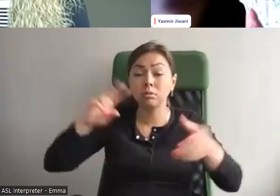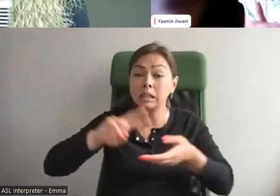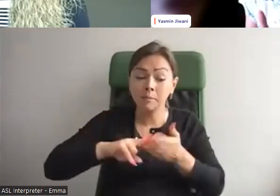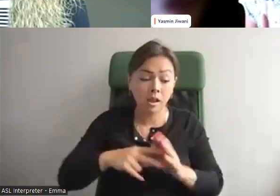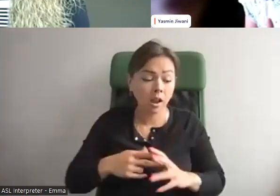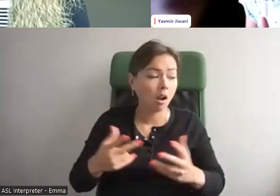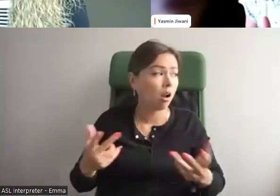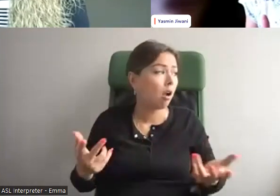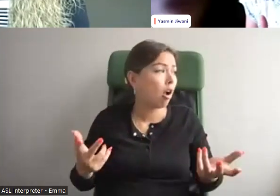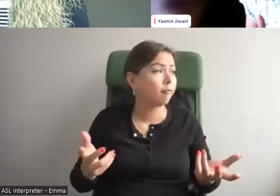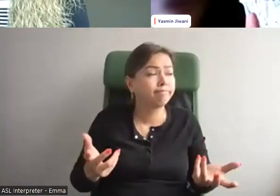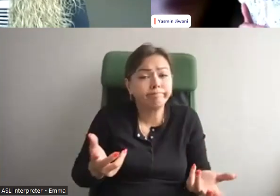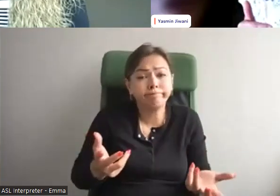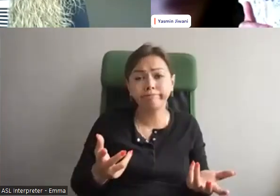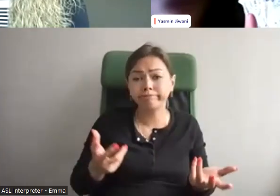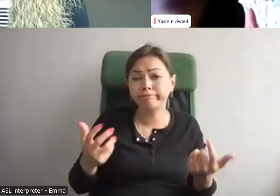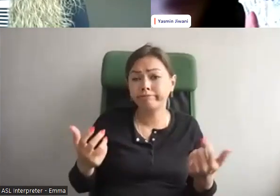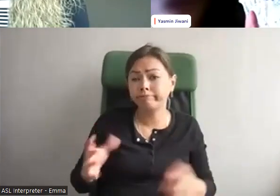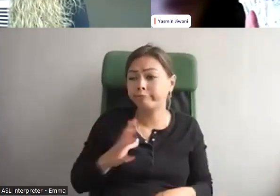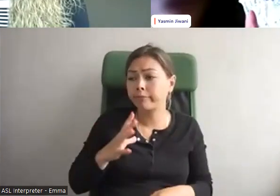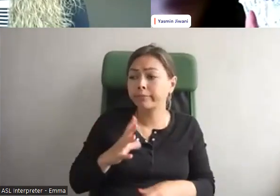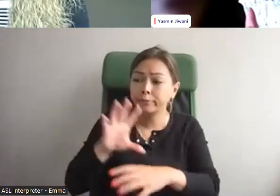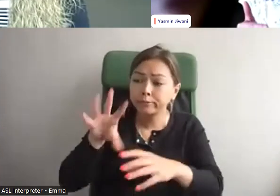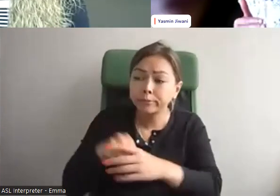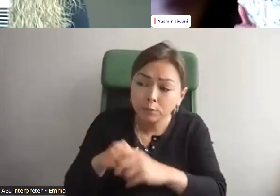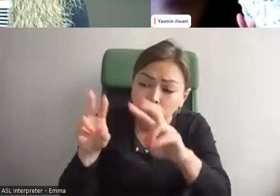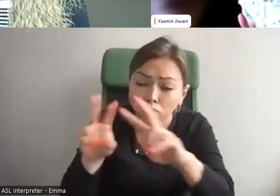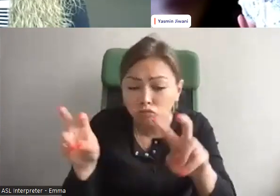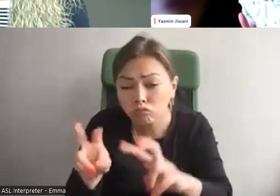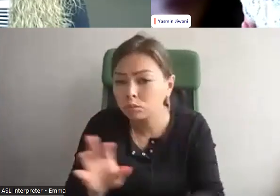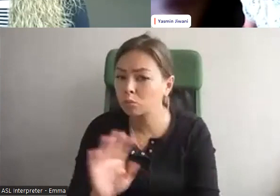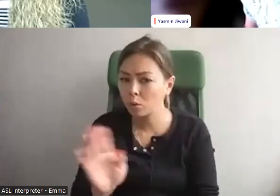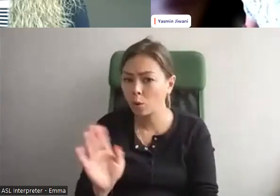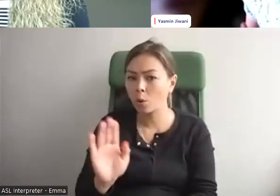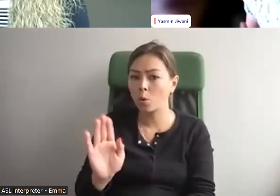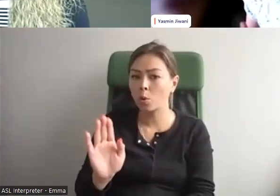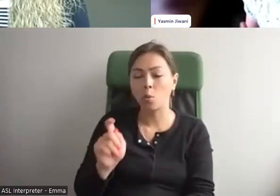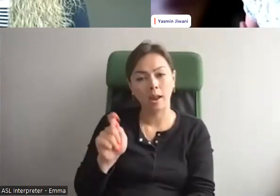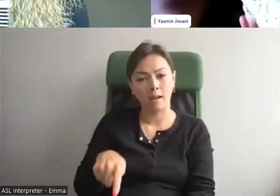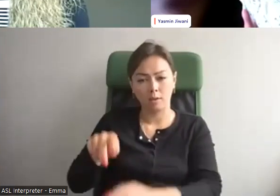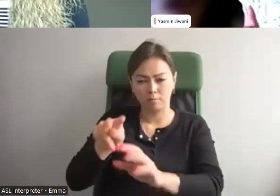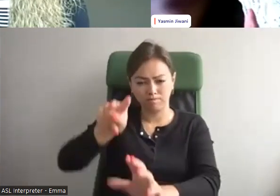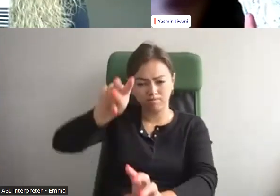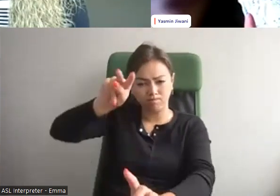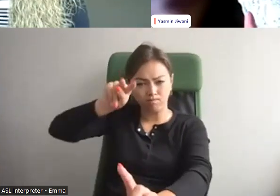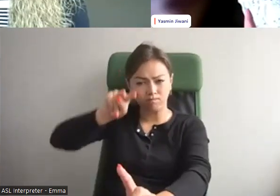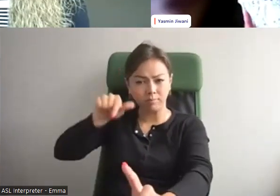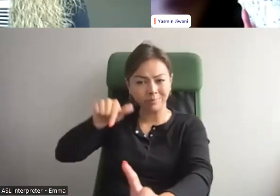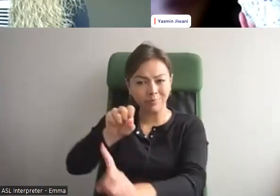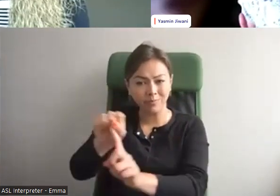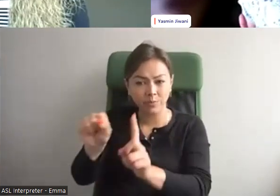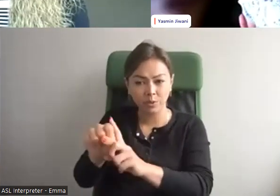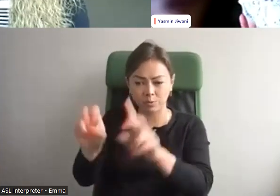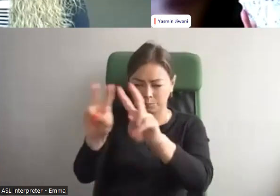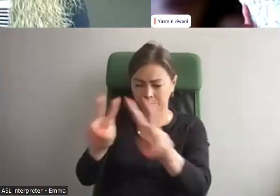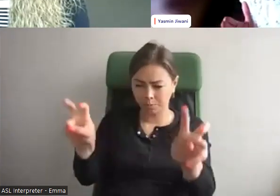say, okay, we're going to insert ourselves. It's more important to say, okay, let's look at this case. With the Indigenous missing